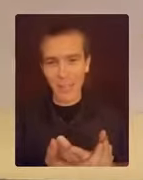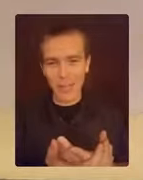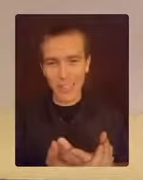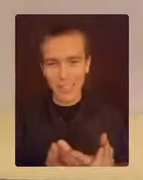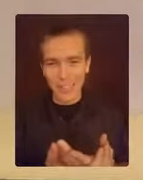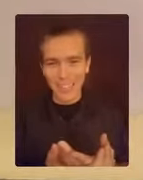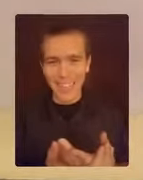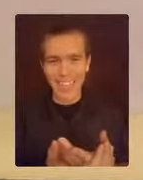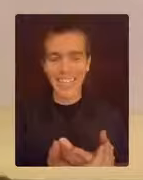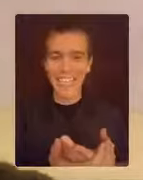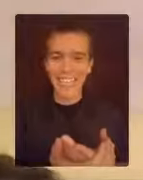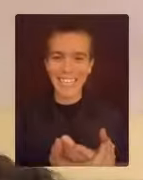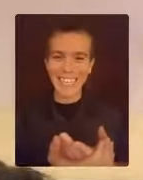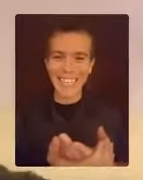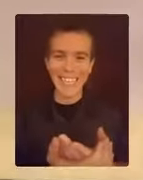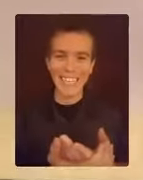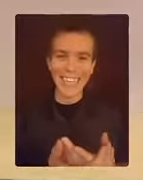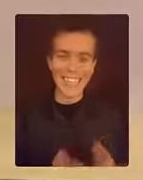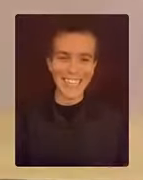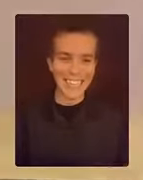that sucks.